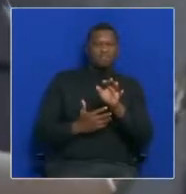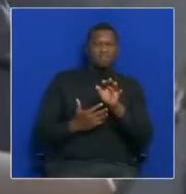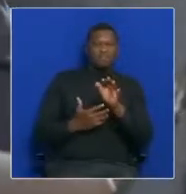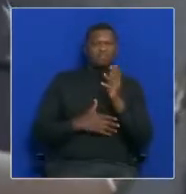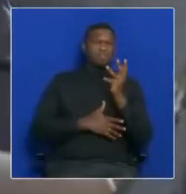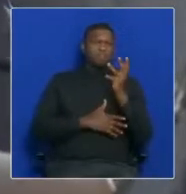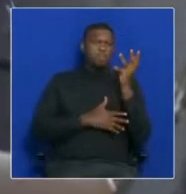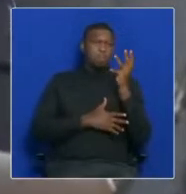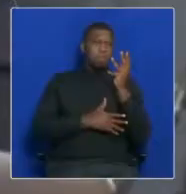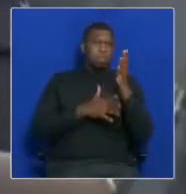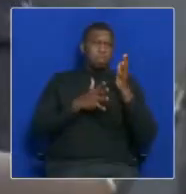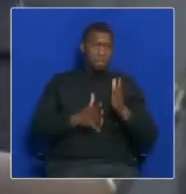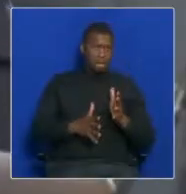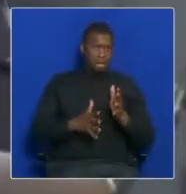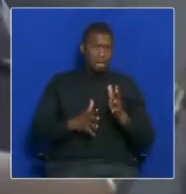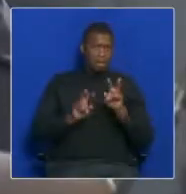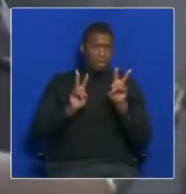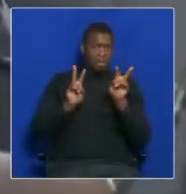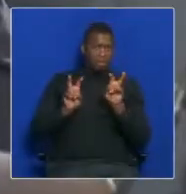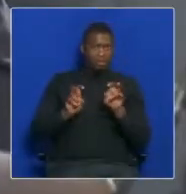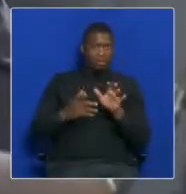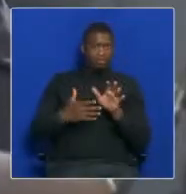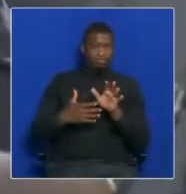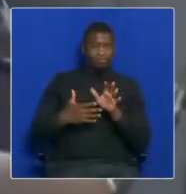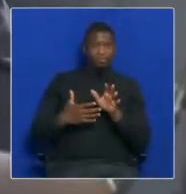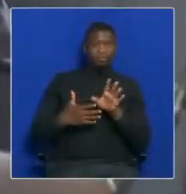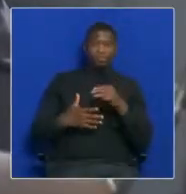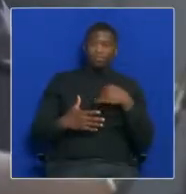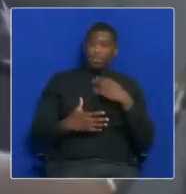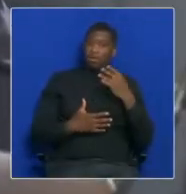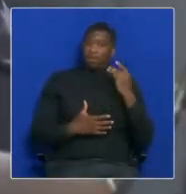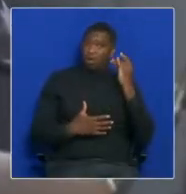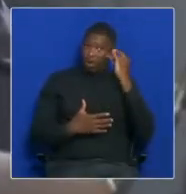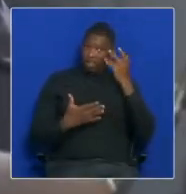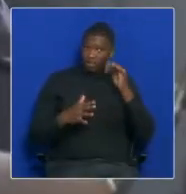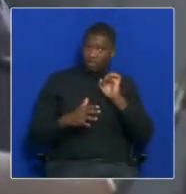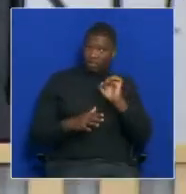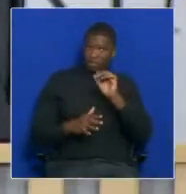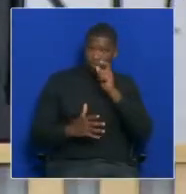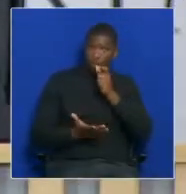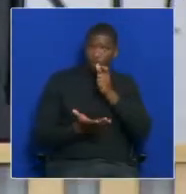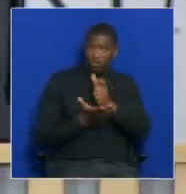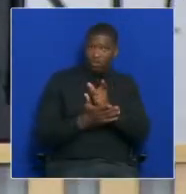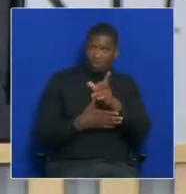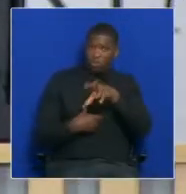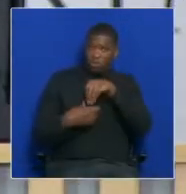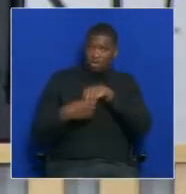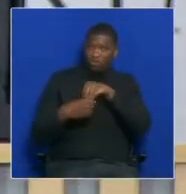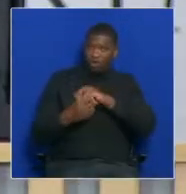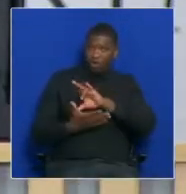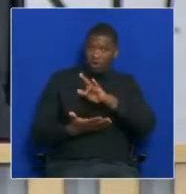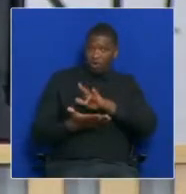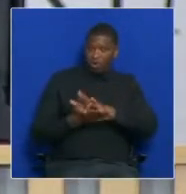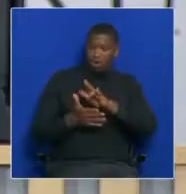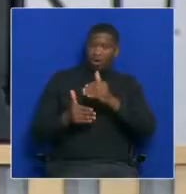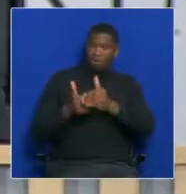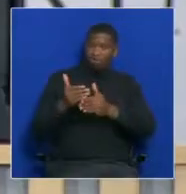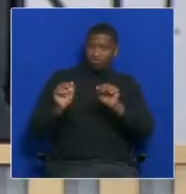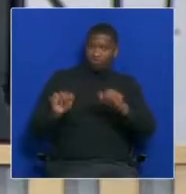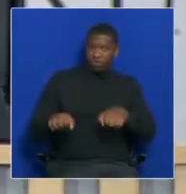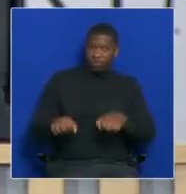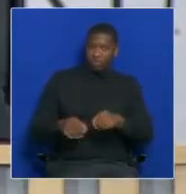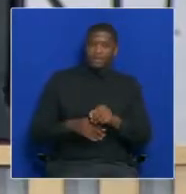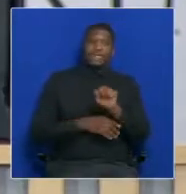confirmed it now, you were involved in that authorization process? Yes, so the ID called a